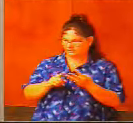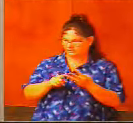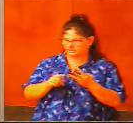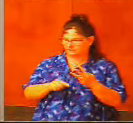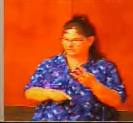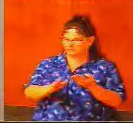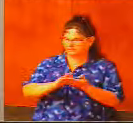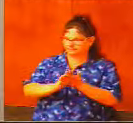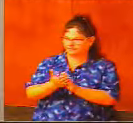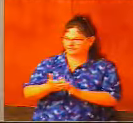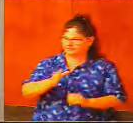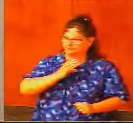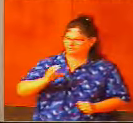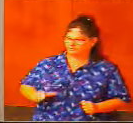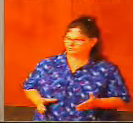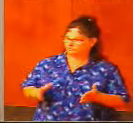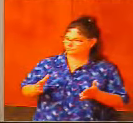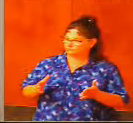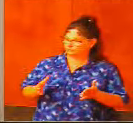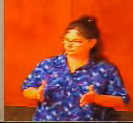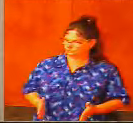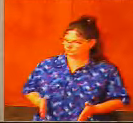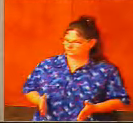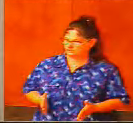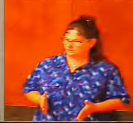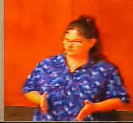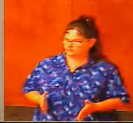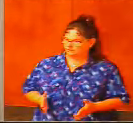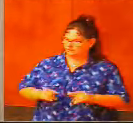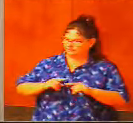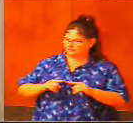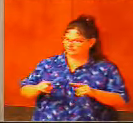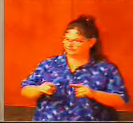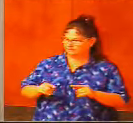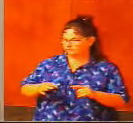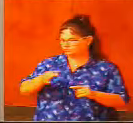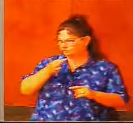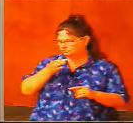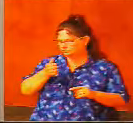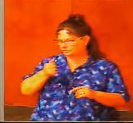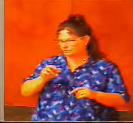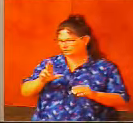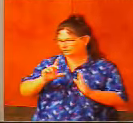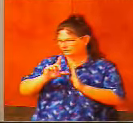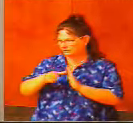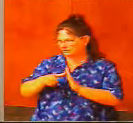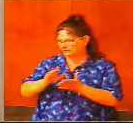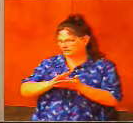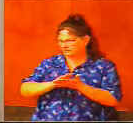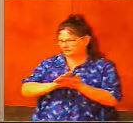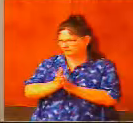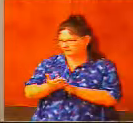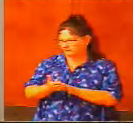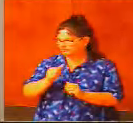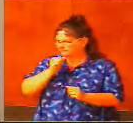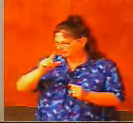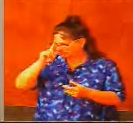he became a Christian, but sooner or later became unfaithful to the Lord.